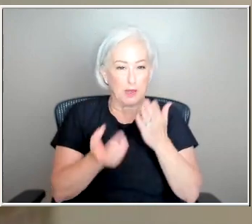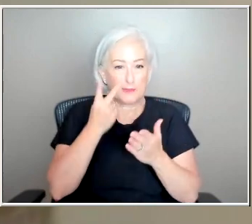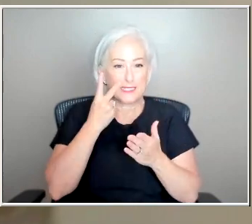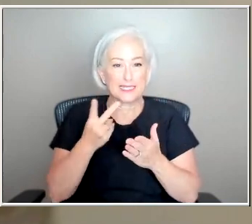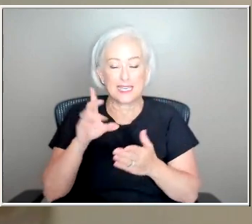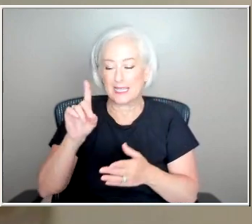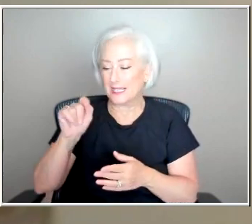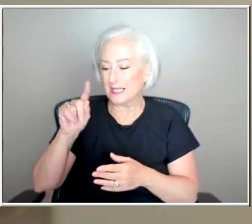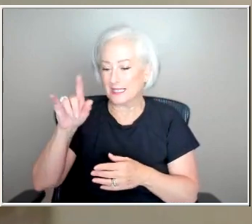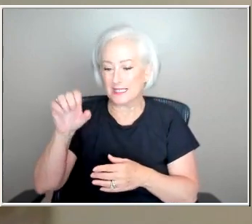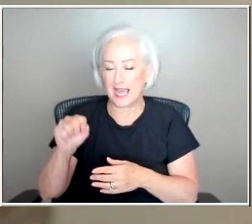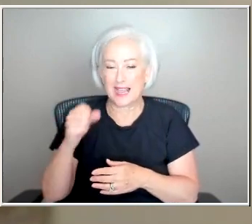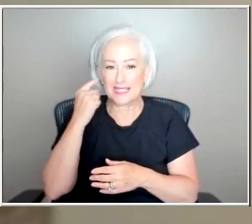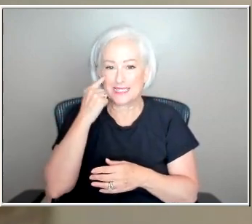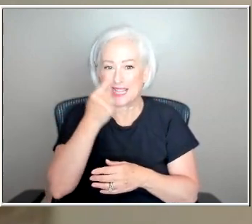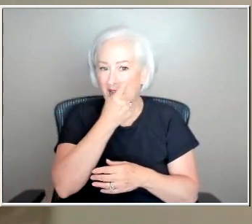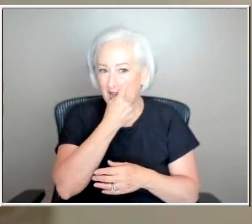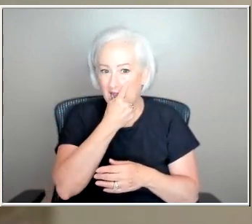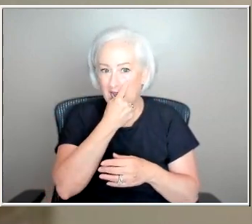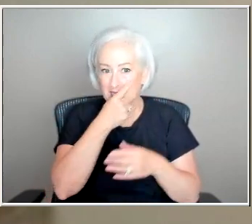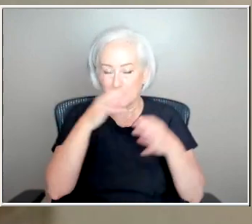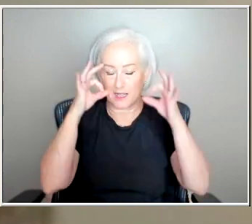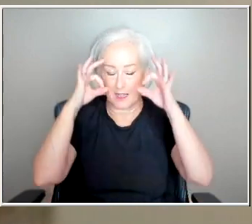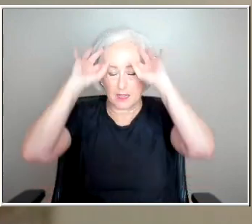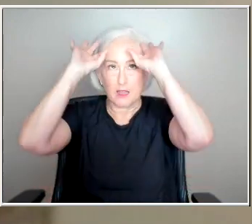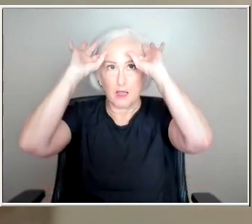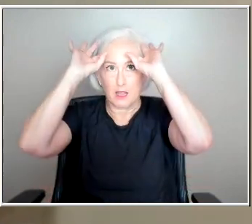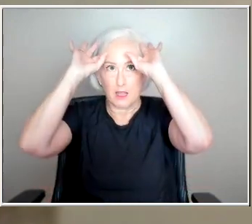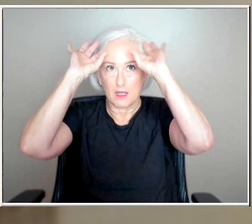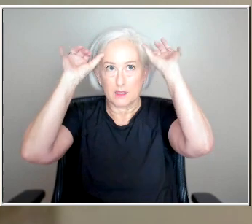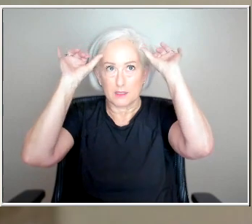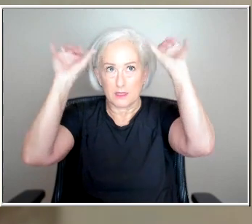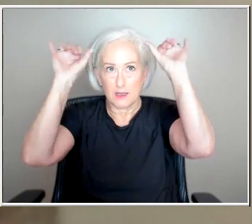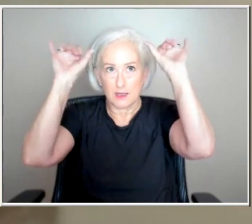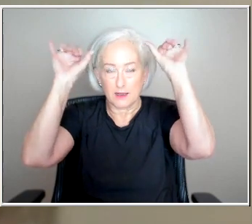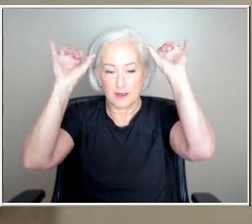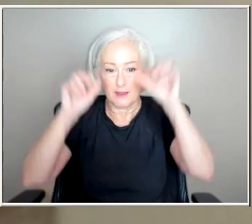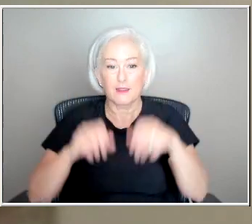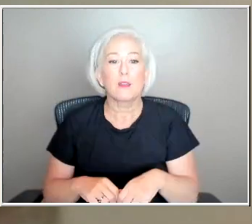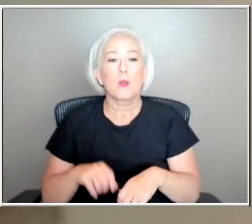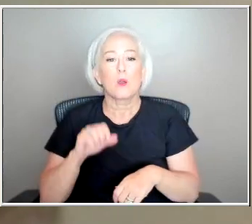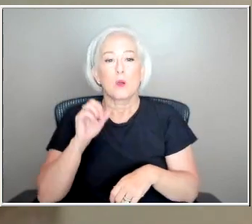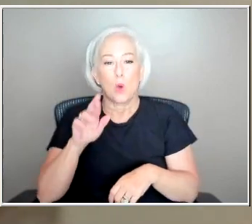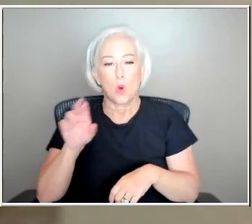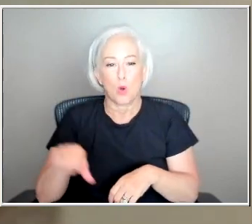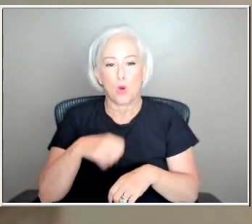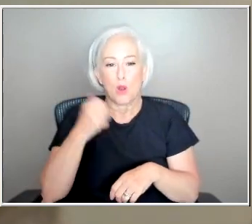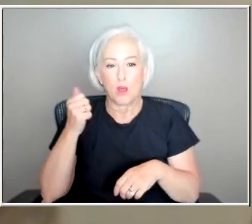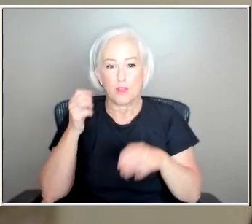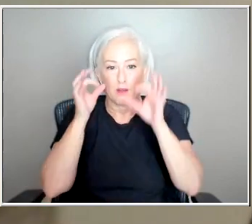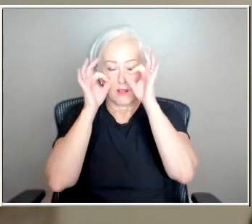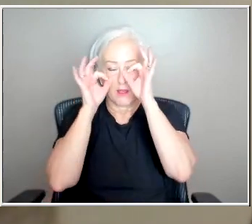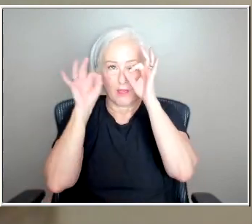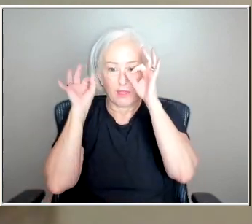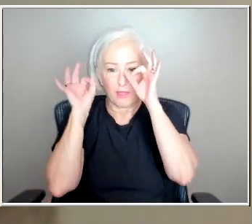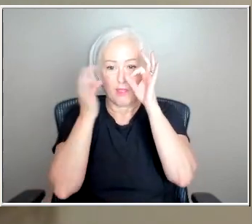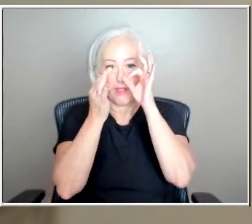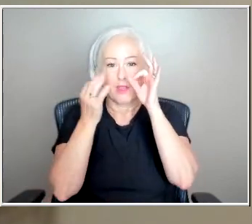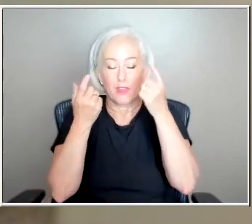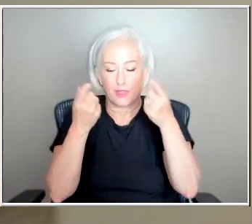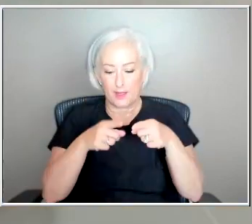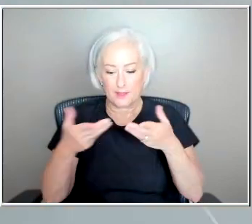At one hospitalization, they were locked straight upwards, and we've seen nystagmus and other eye things from time to time. And then